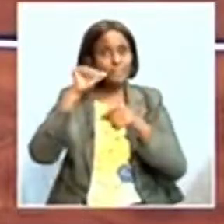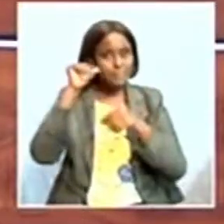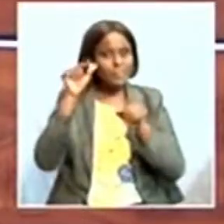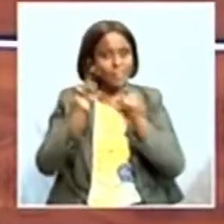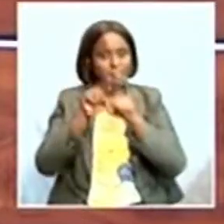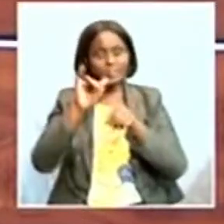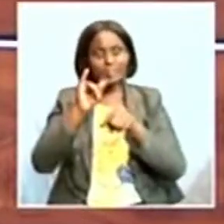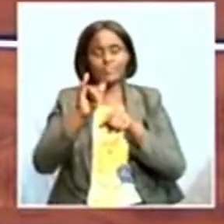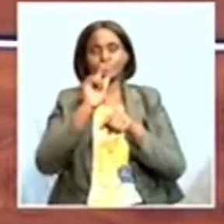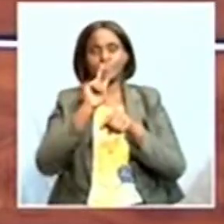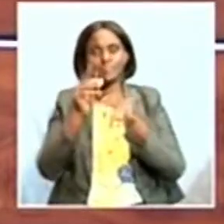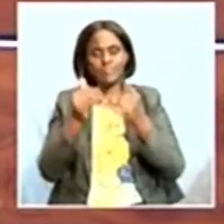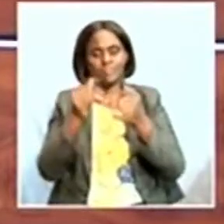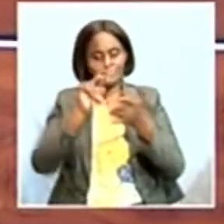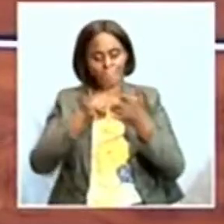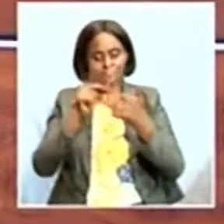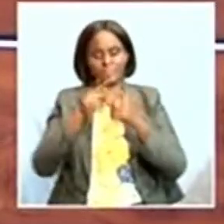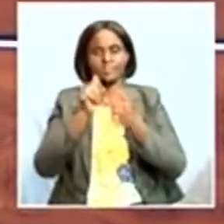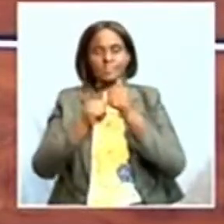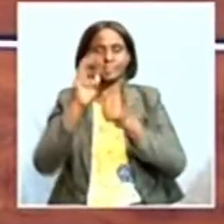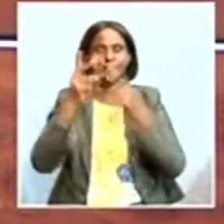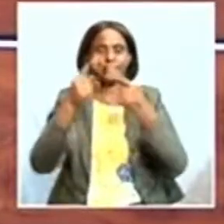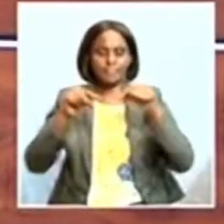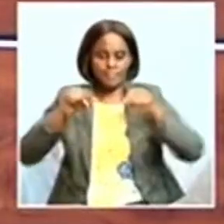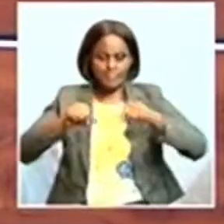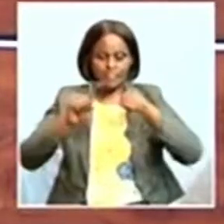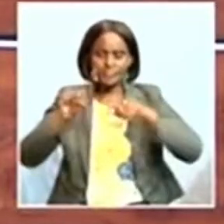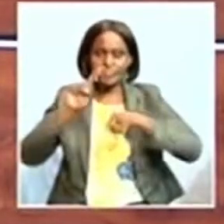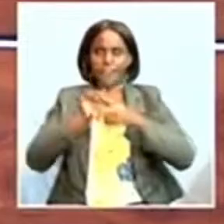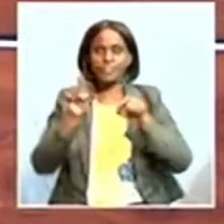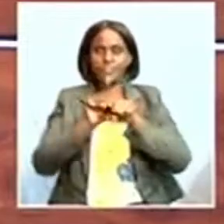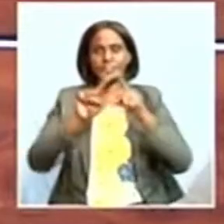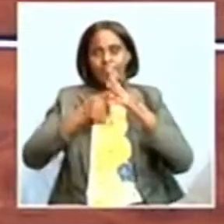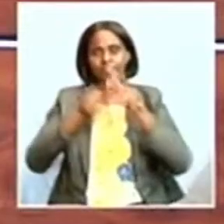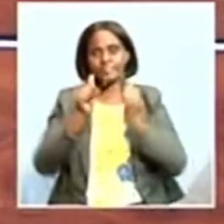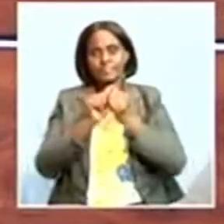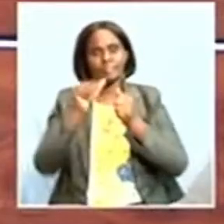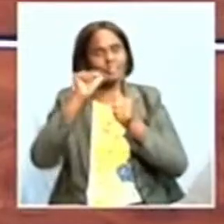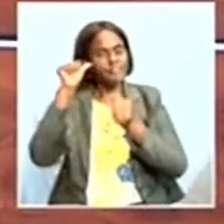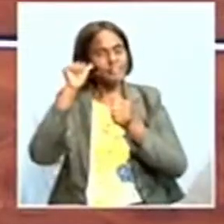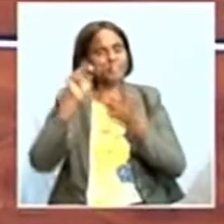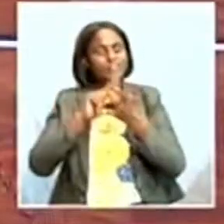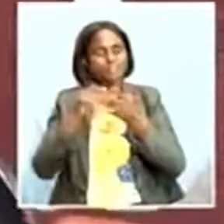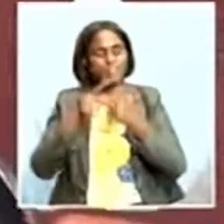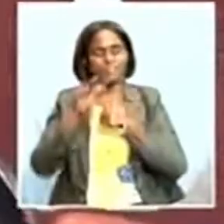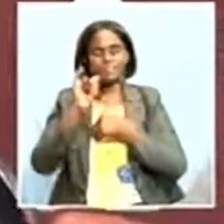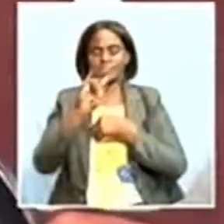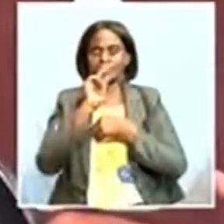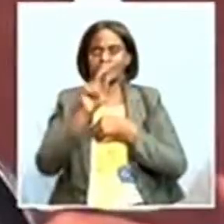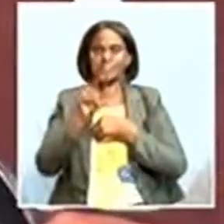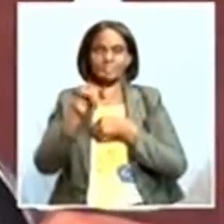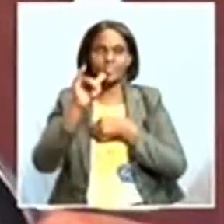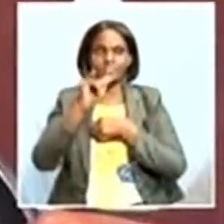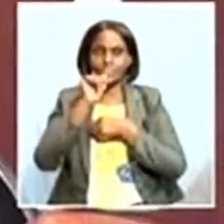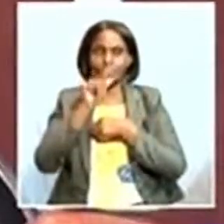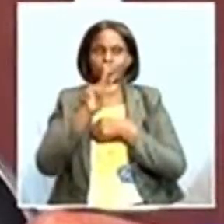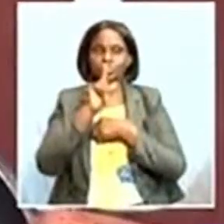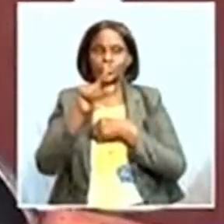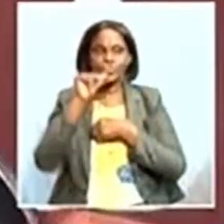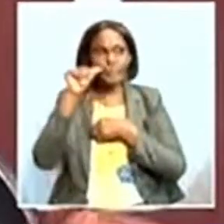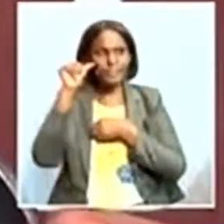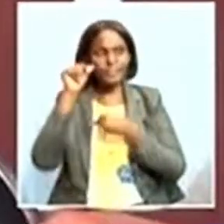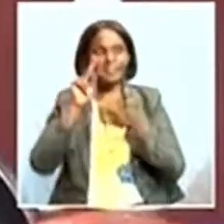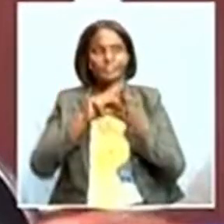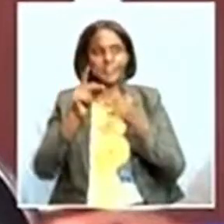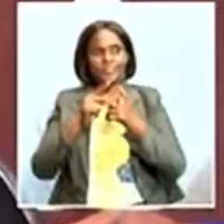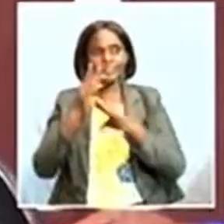indeed business that is expected to take place on the floor of the House today. We'll start with yesterday's business. Yes, we'll look at yesterday's business of the House,